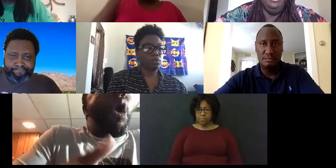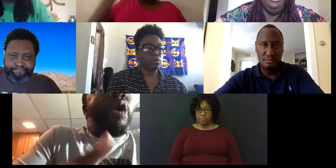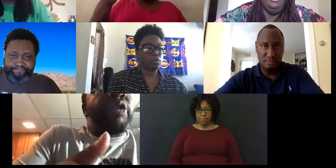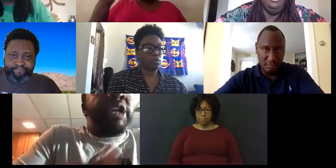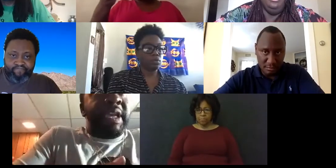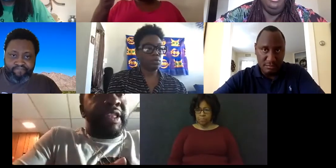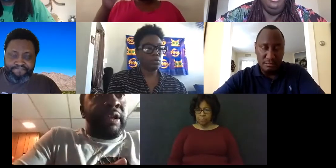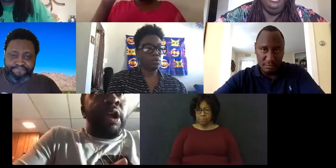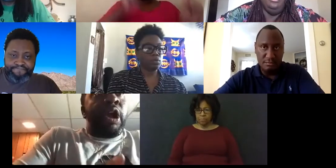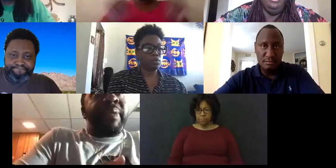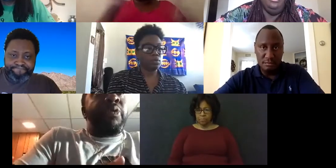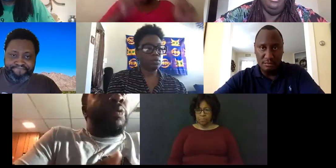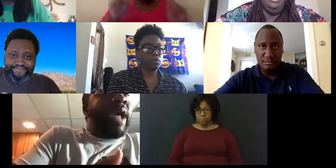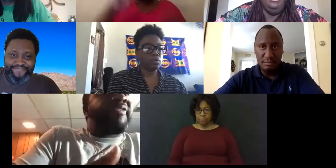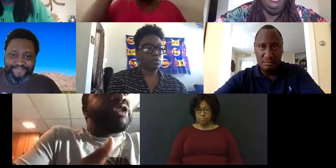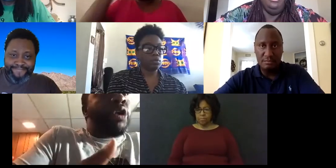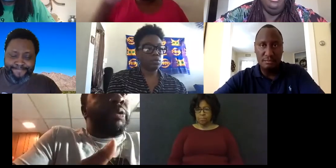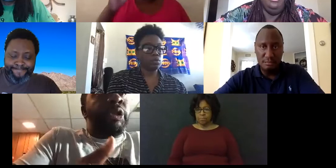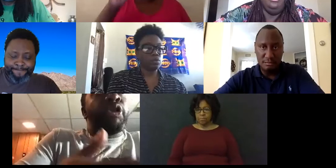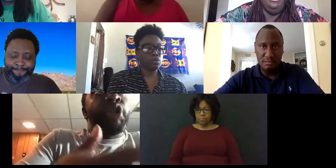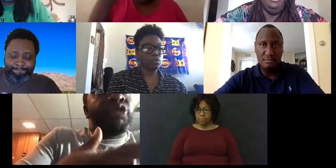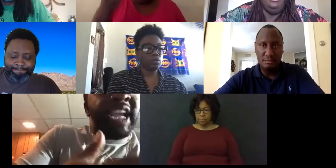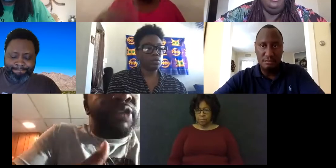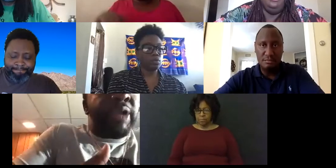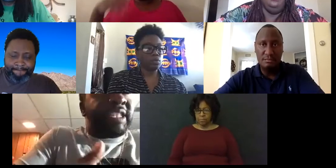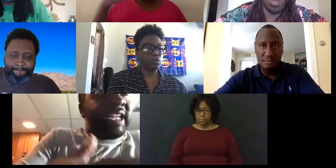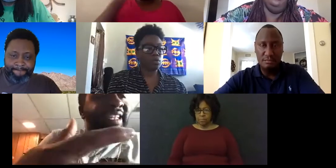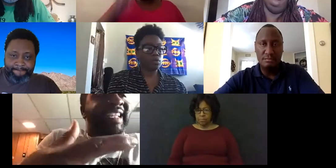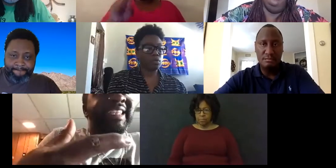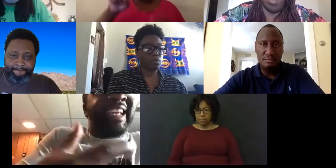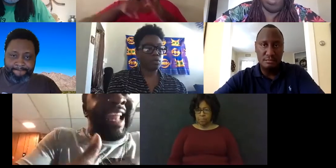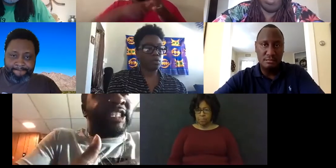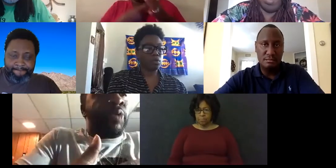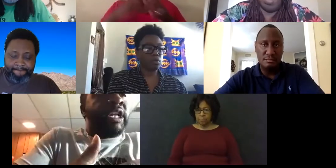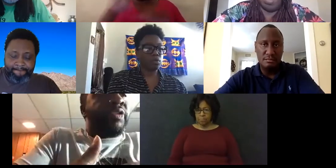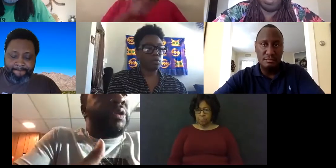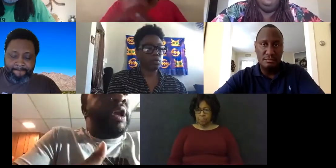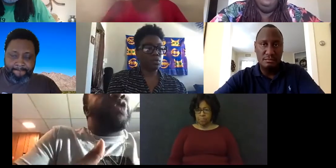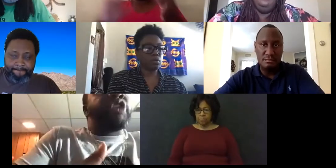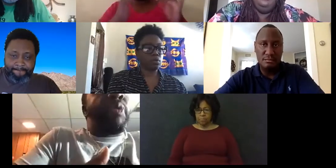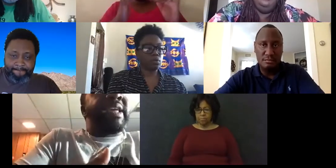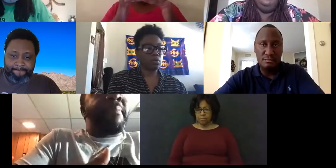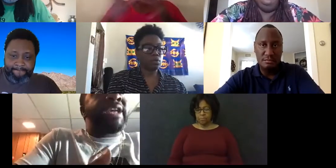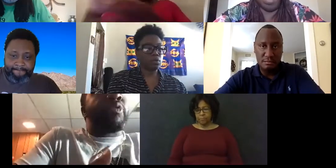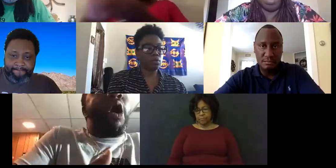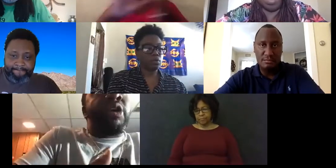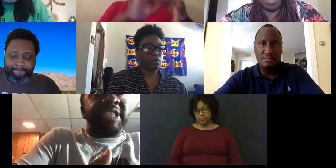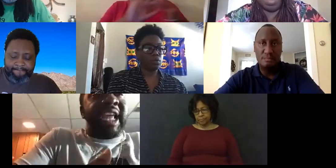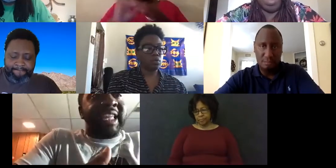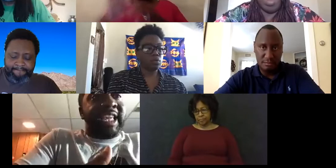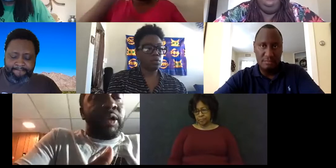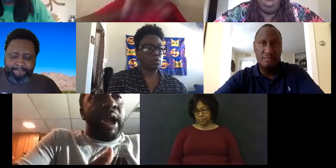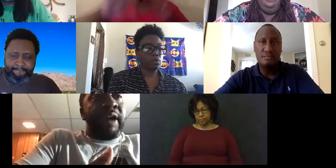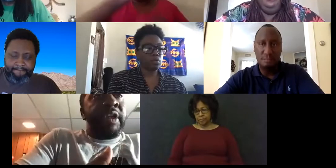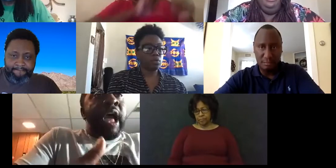people are going to be there. Our people, we're going to have to start, you know, use the internet to connect to one another too, so we can make sure we're all